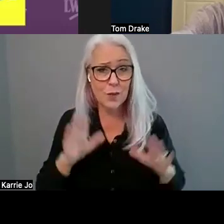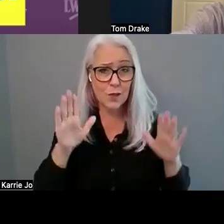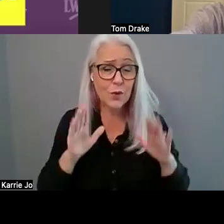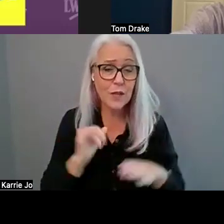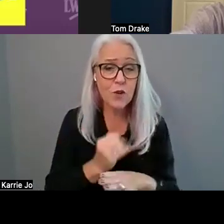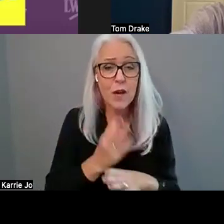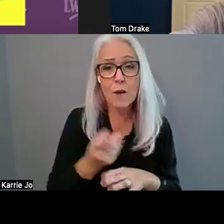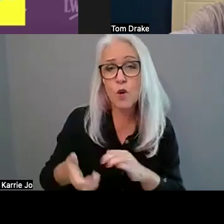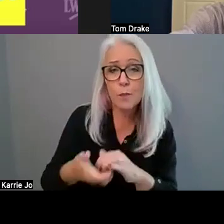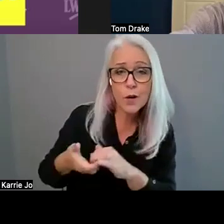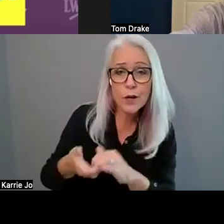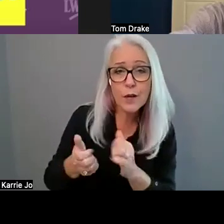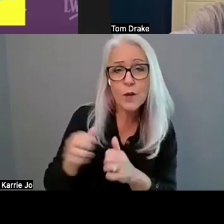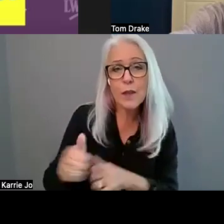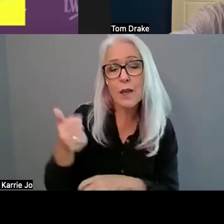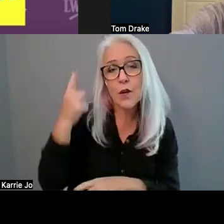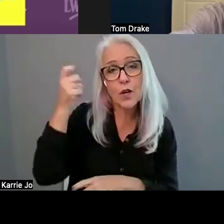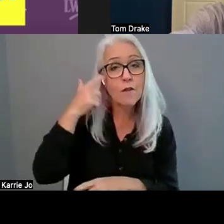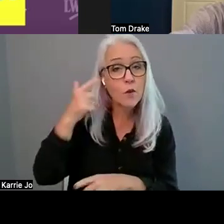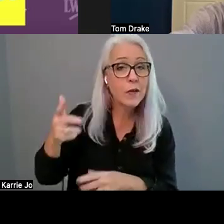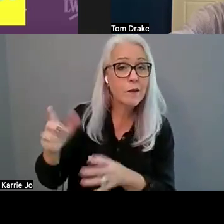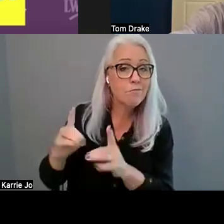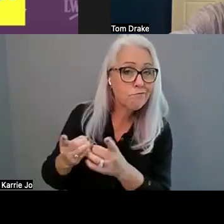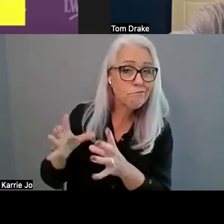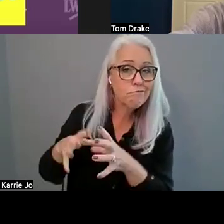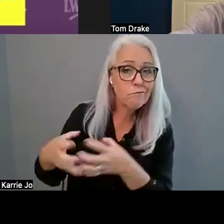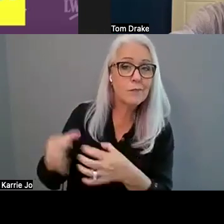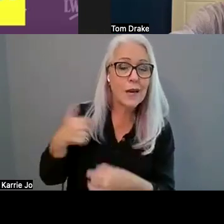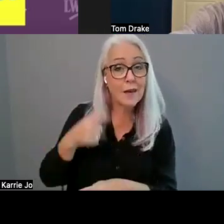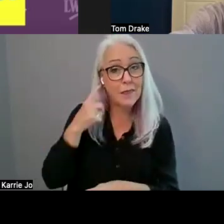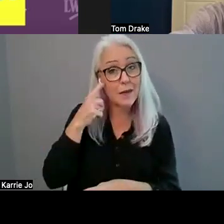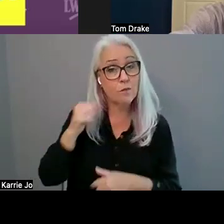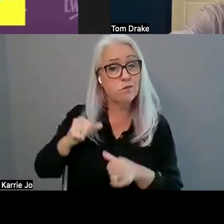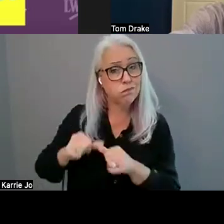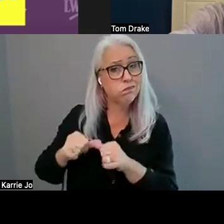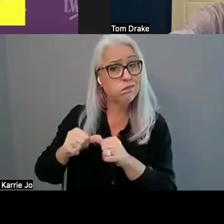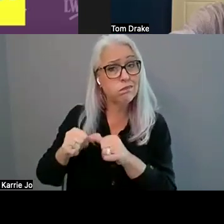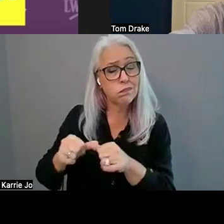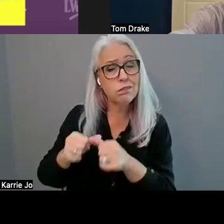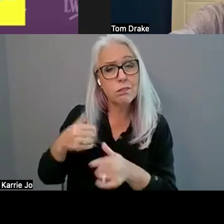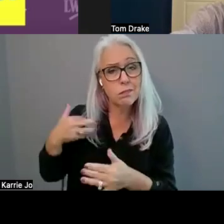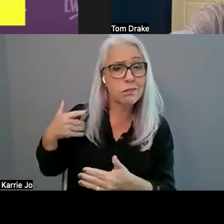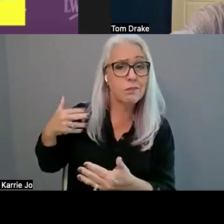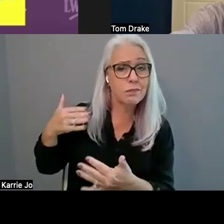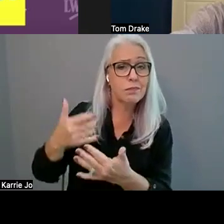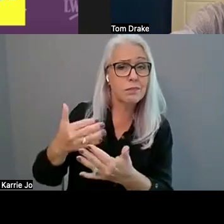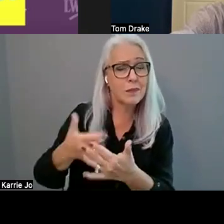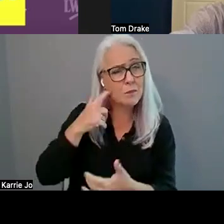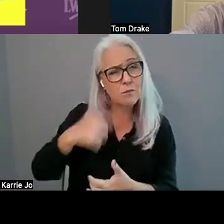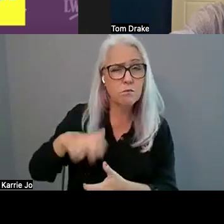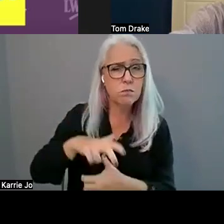other government entities. And I think we're going to just keep going the way we're going, and we're going to get there, and we're going to be champions of this as